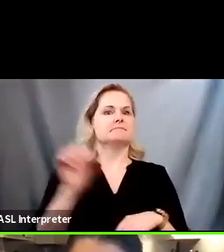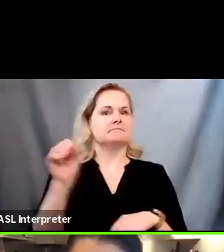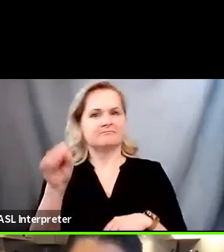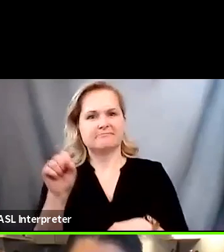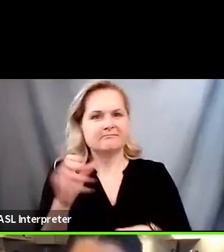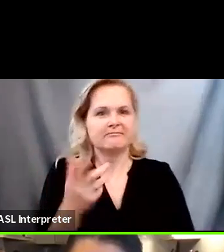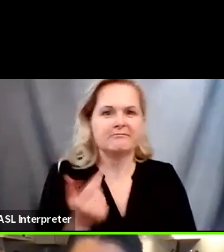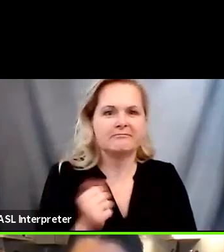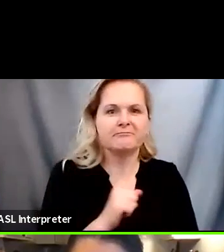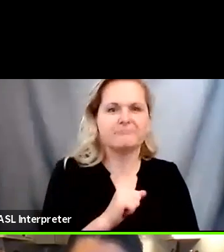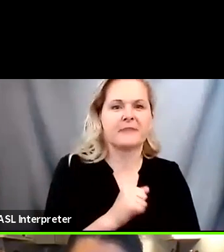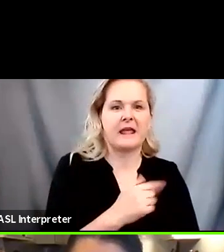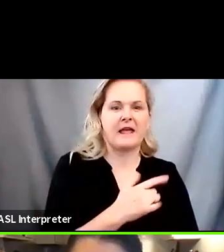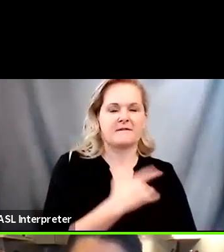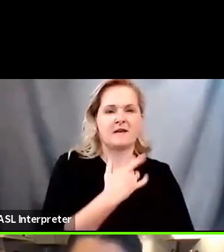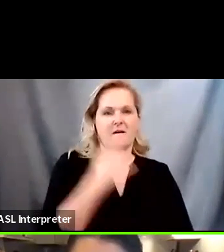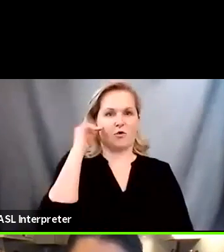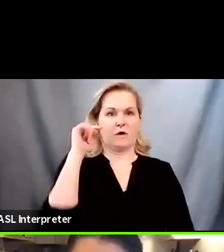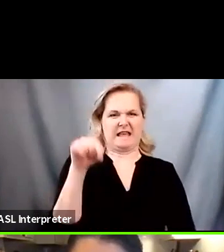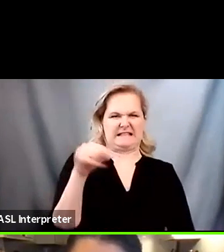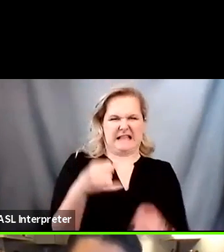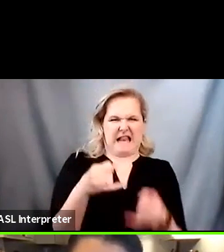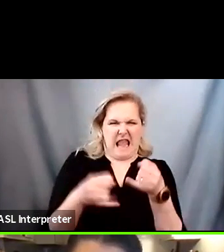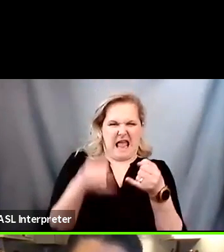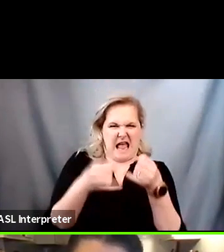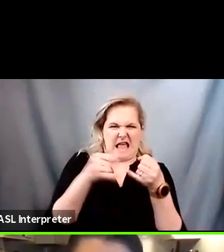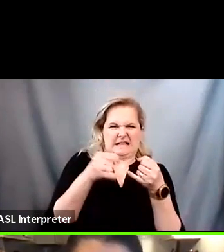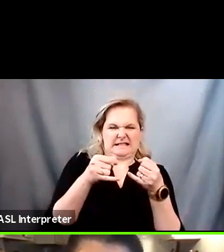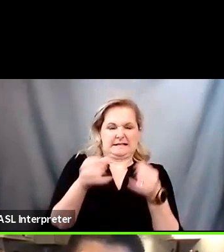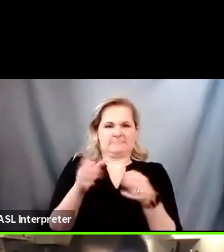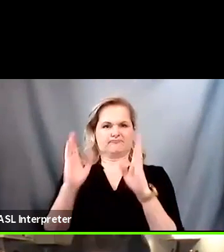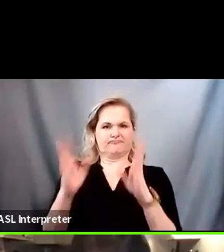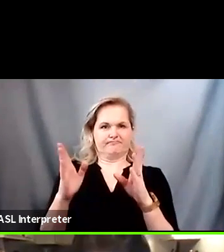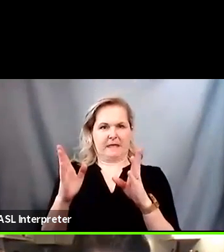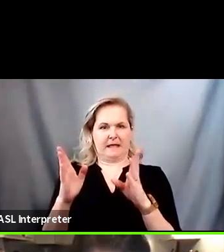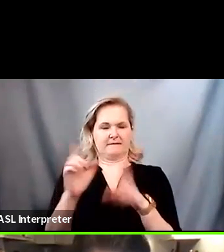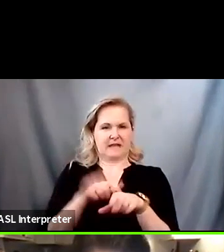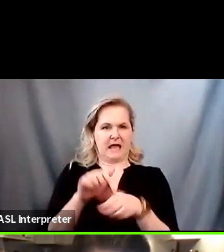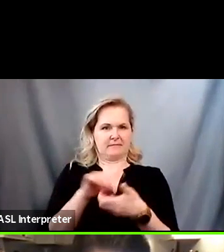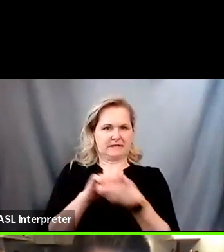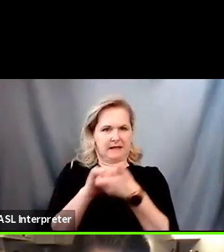So I think for this last section of our time together,